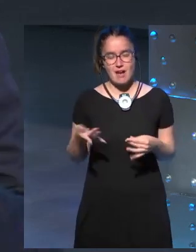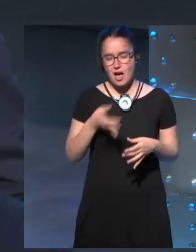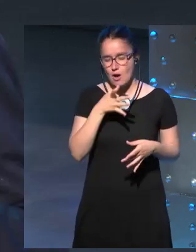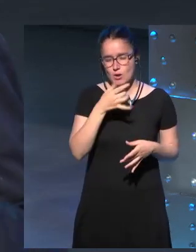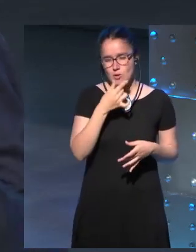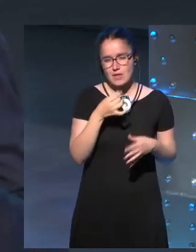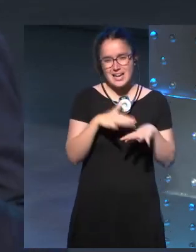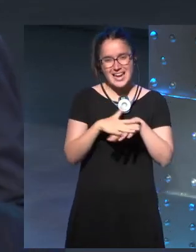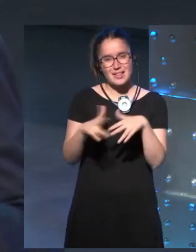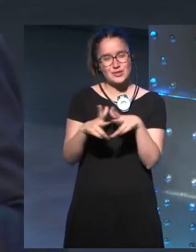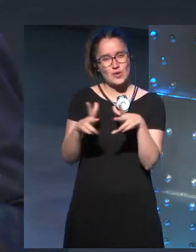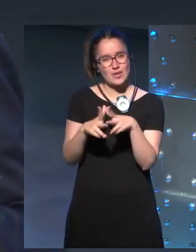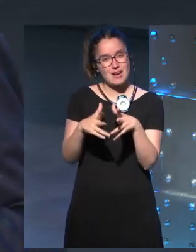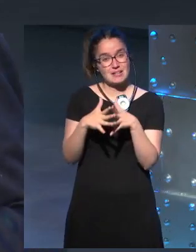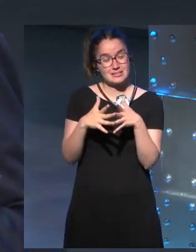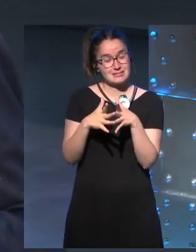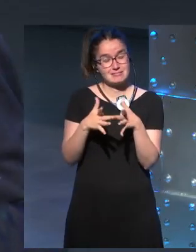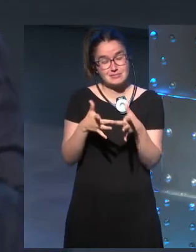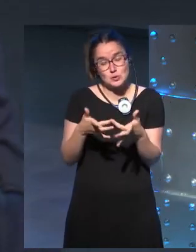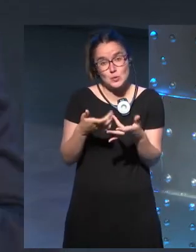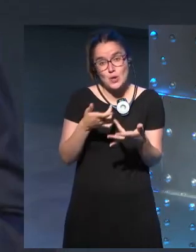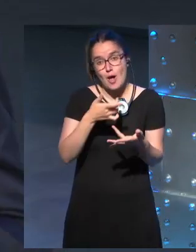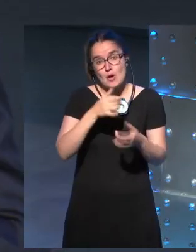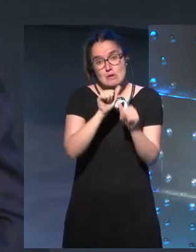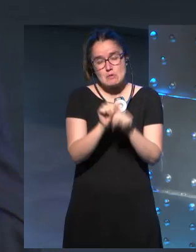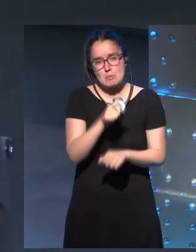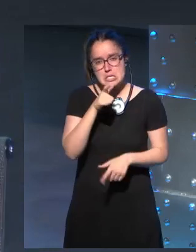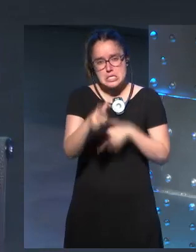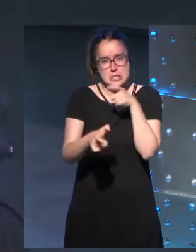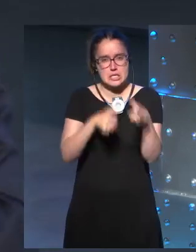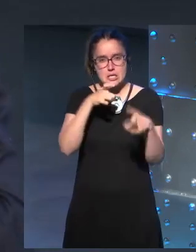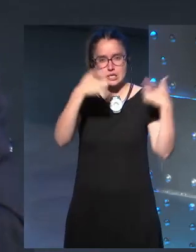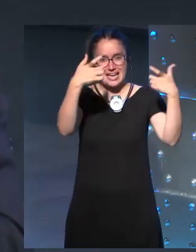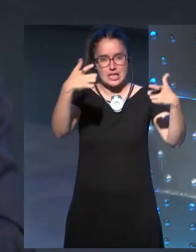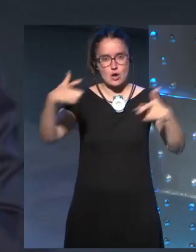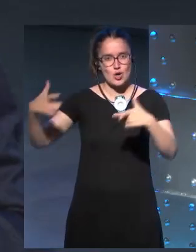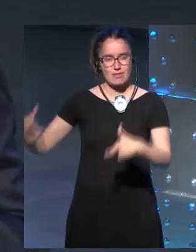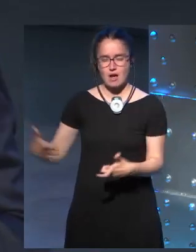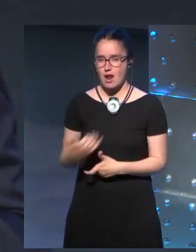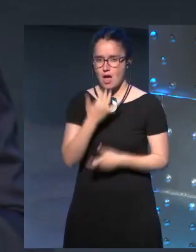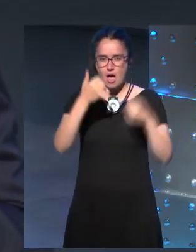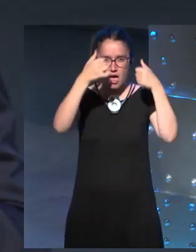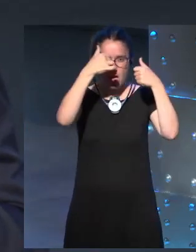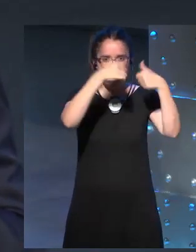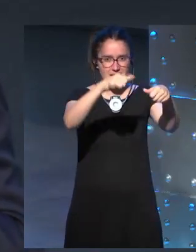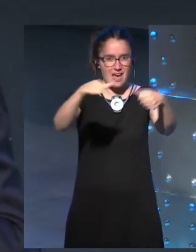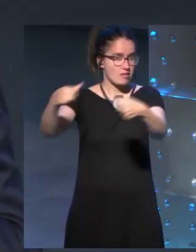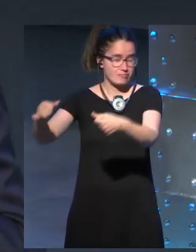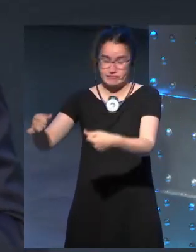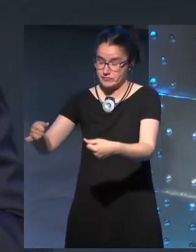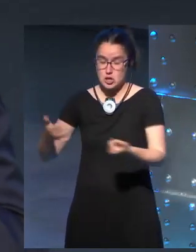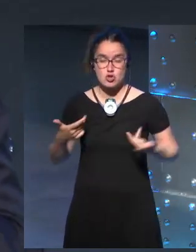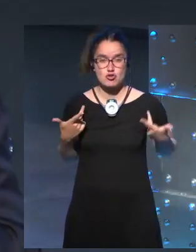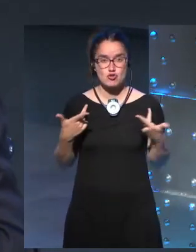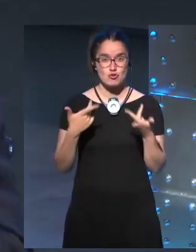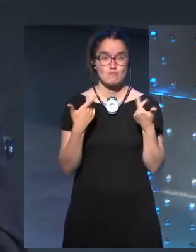Now it's very easy in social media, for example. There are many haters in social media. They categorize people, and